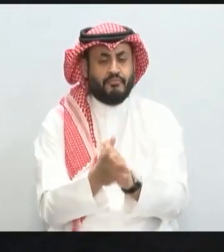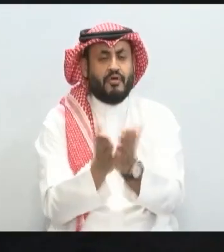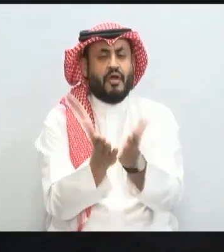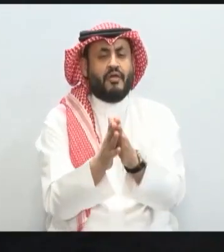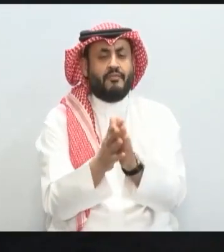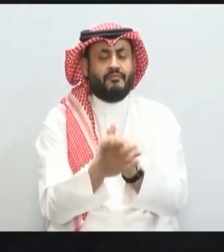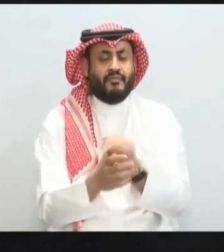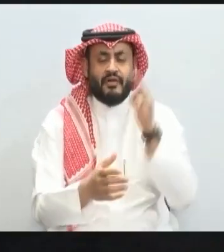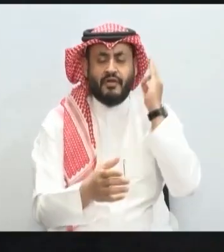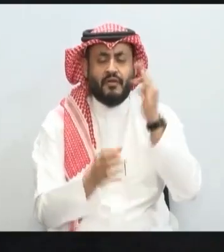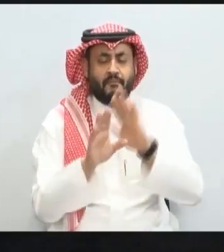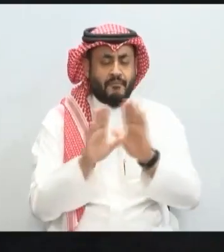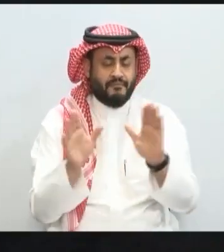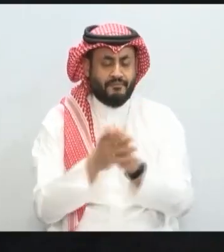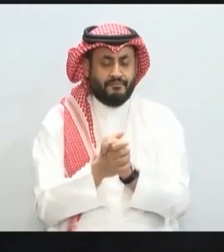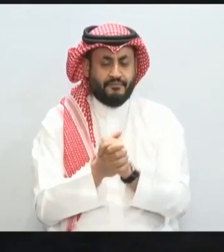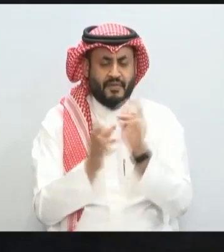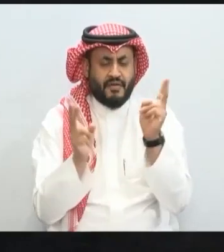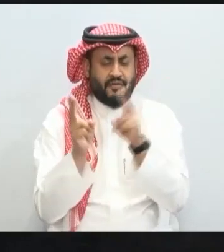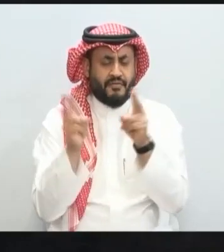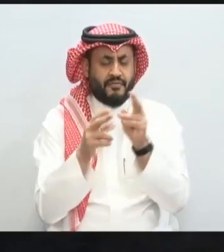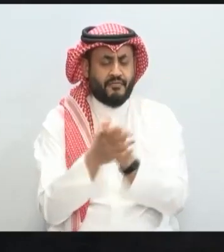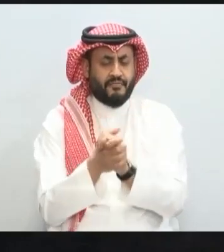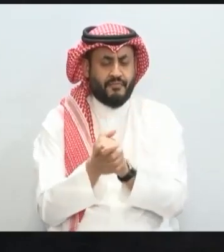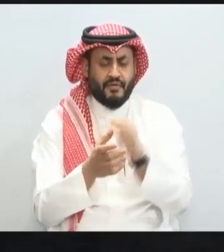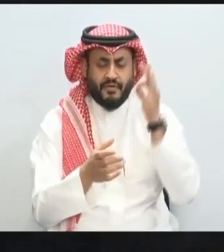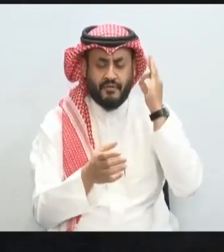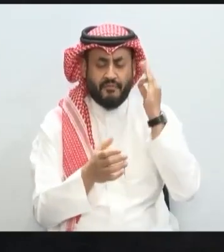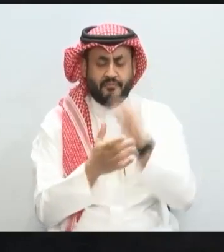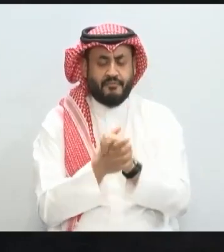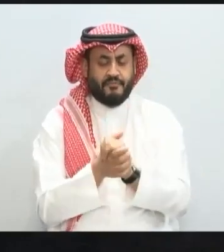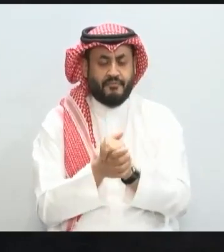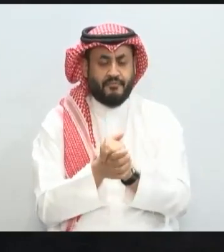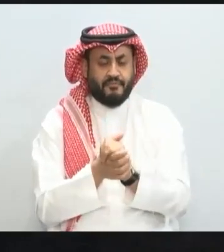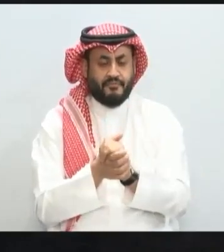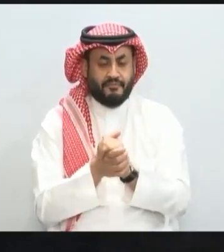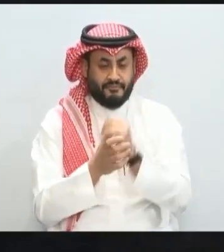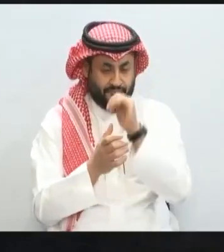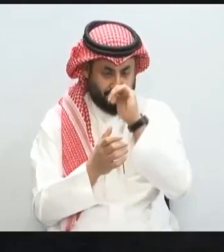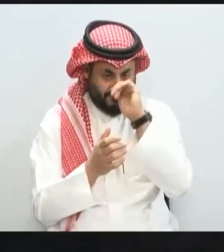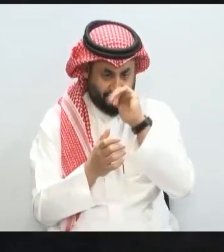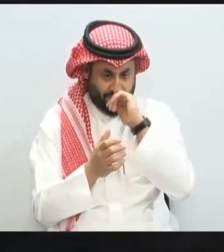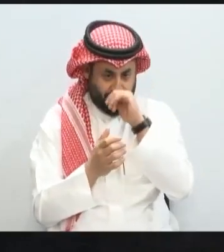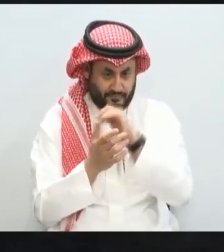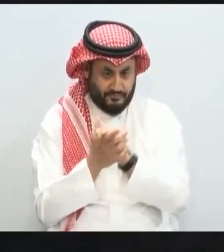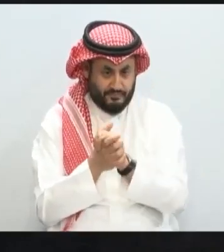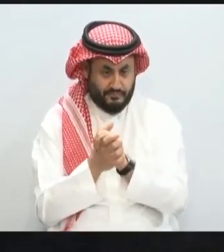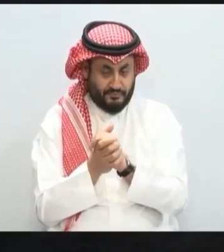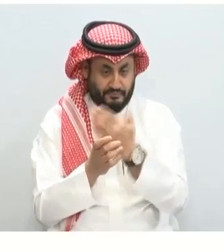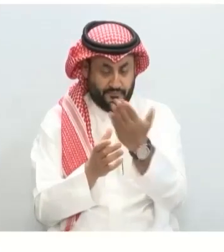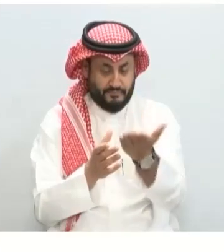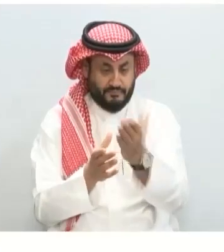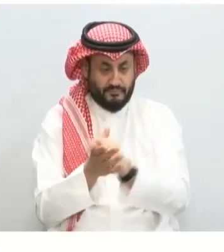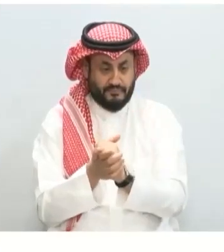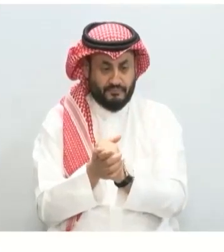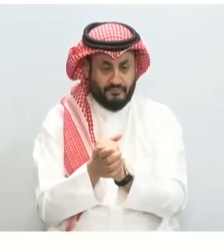books and just listen to the conversation and try to understand it as much as possible. So let's